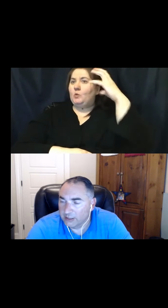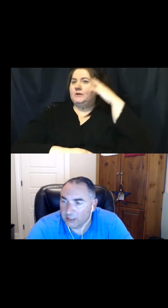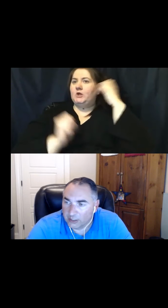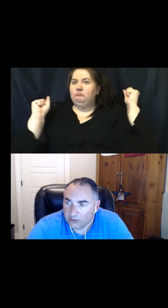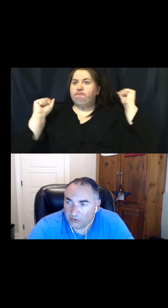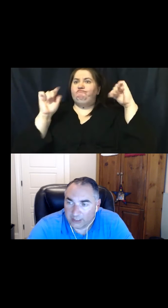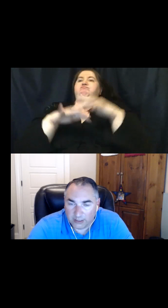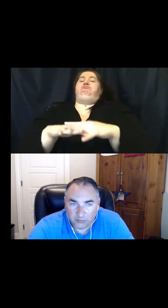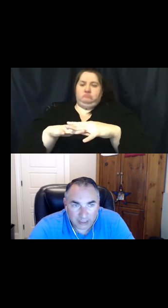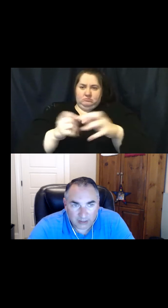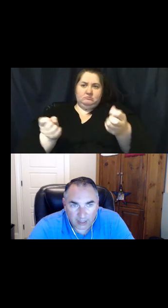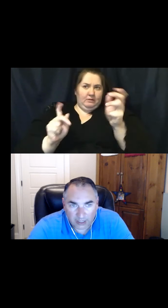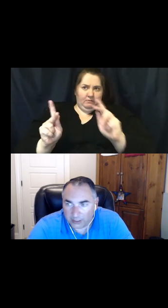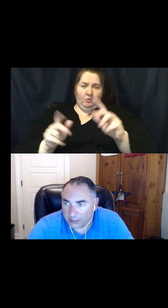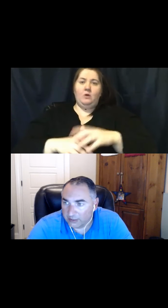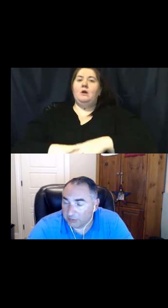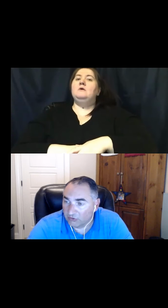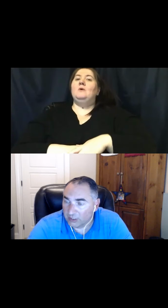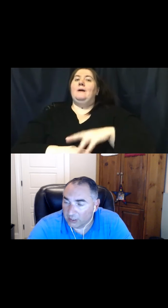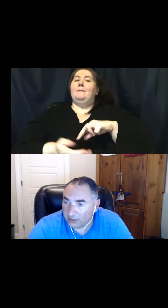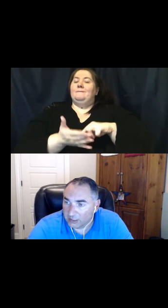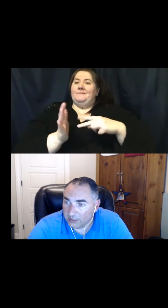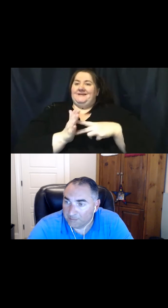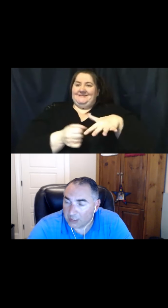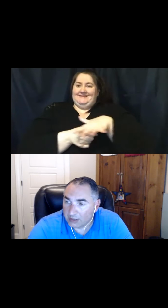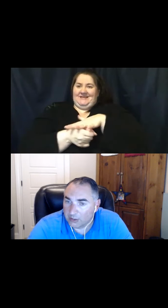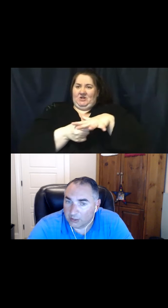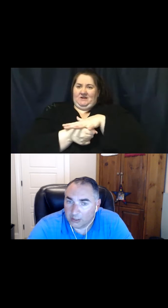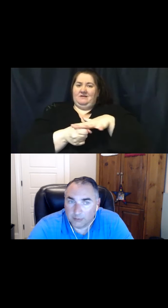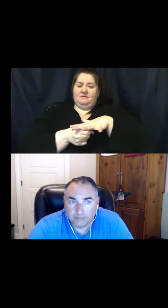area. So that does mean that the area, especially on the